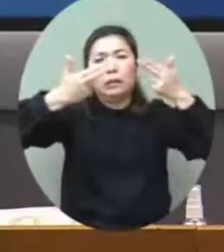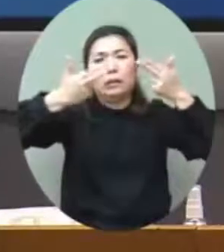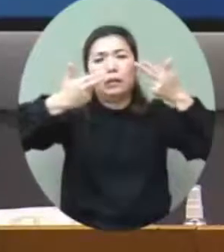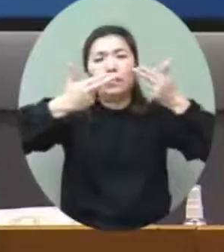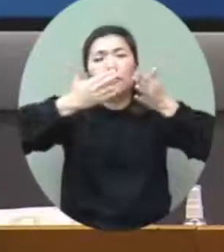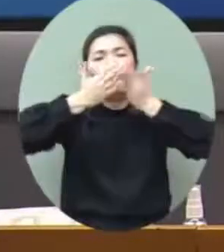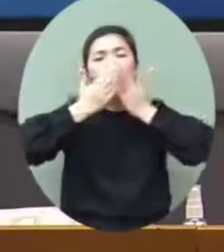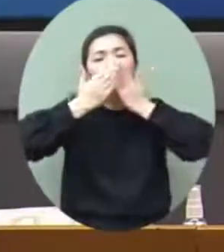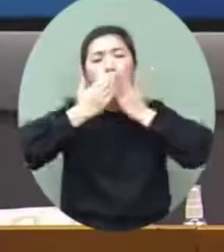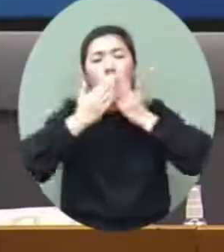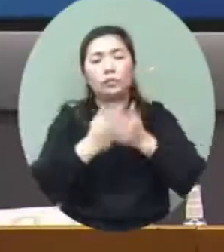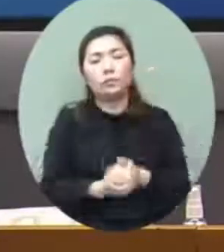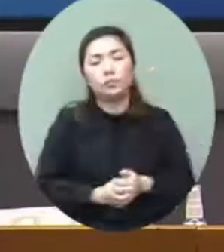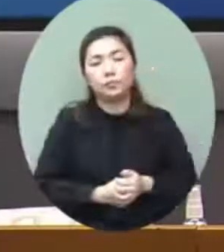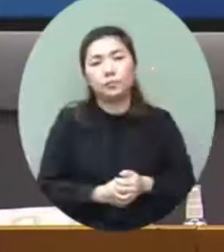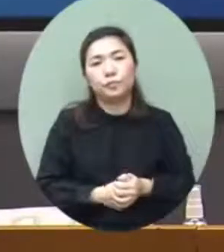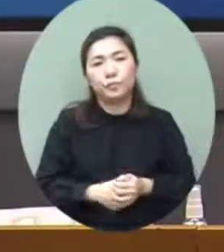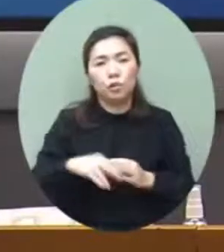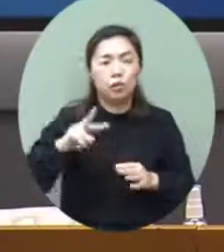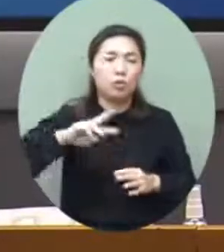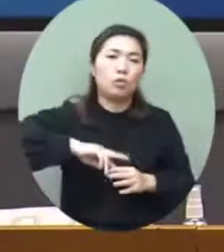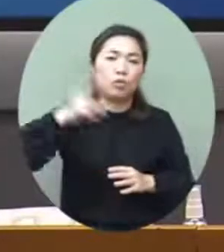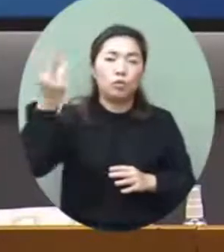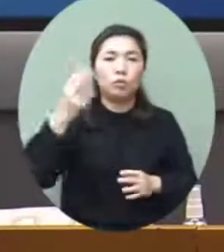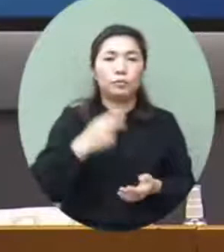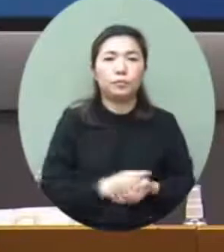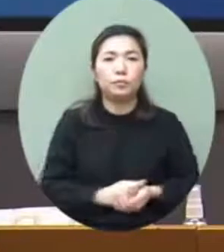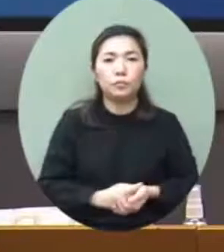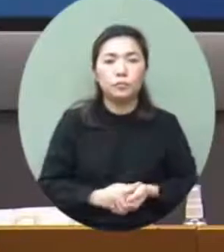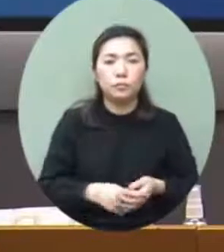in February. I said that schools would not